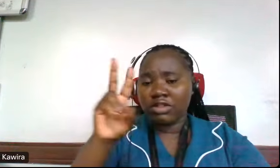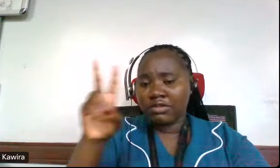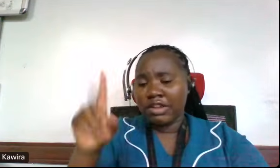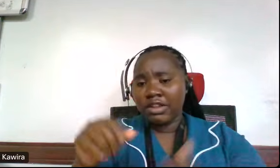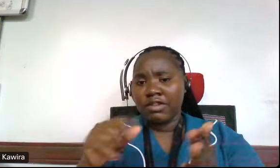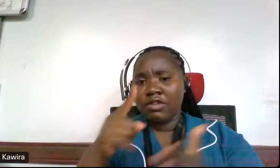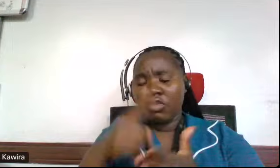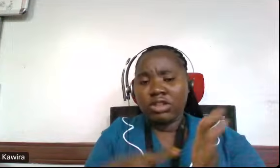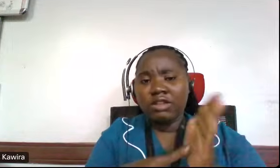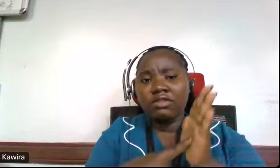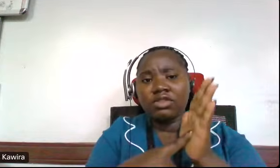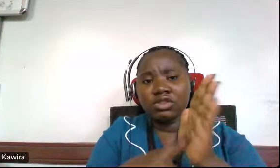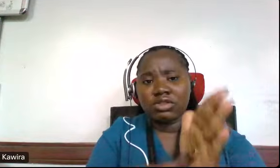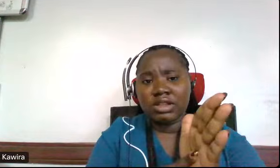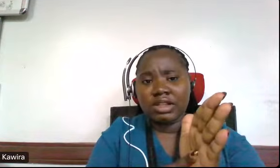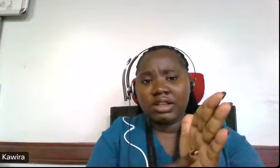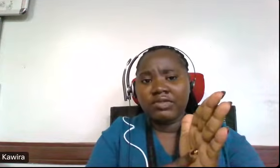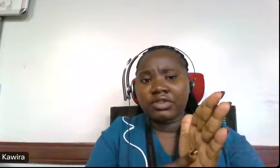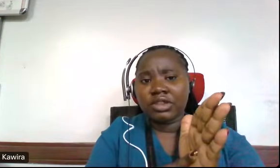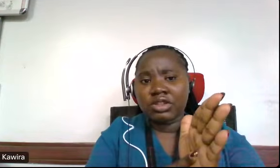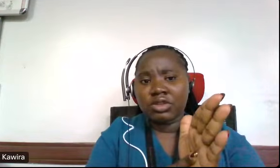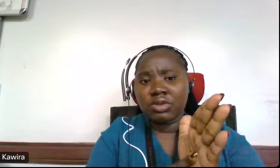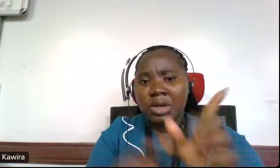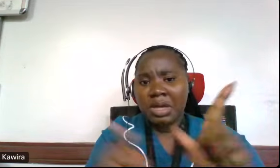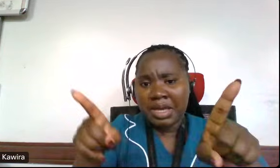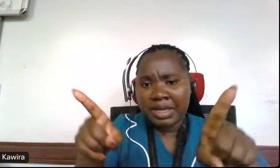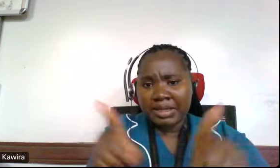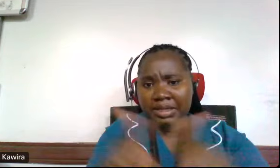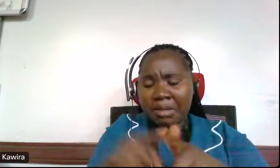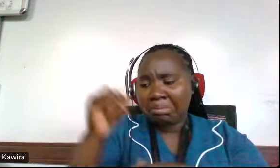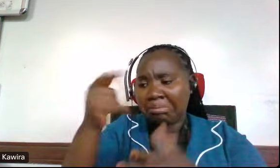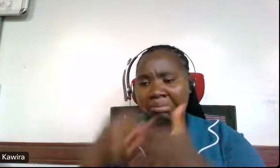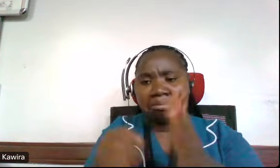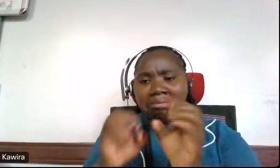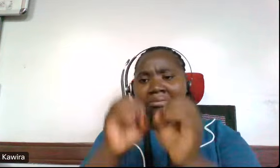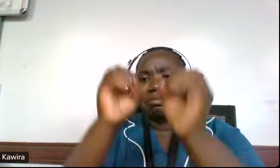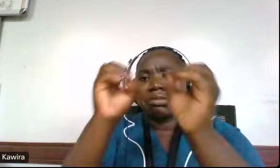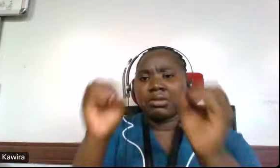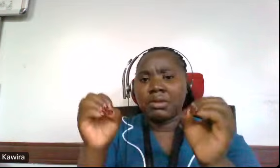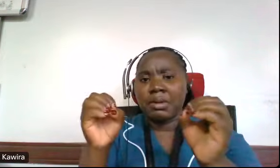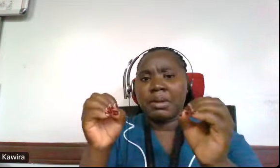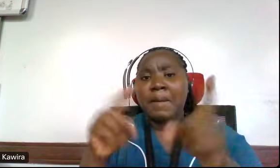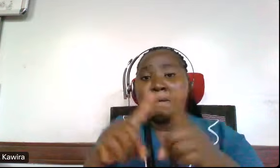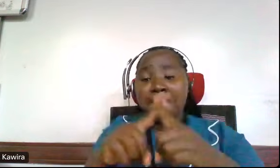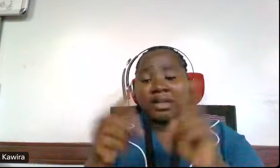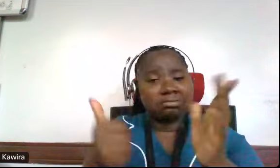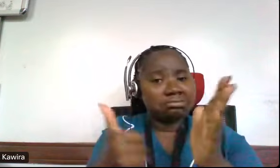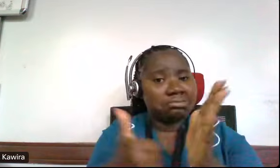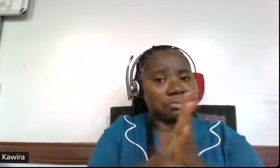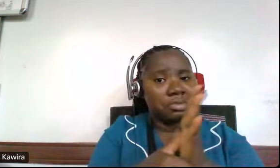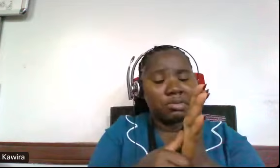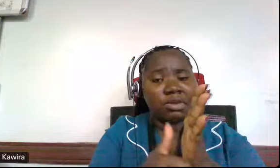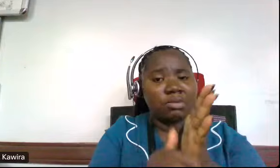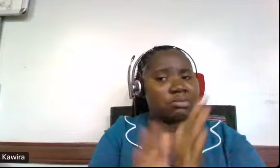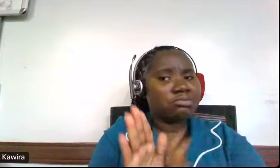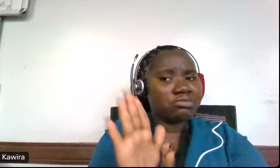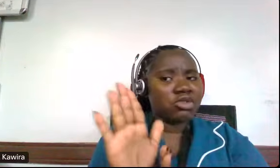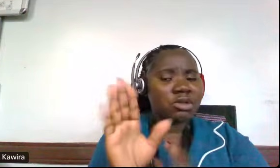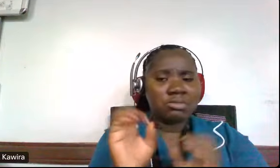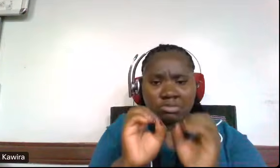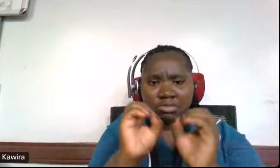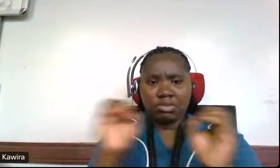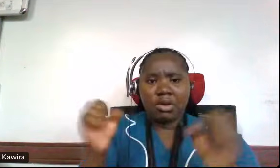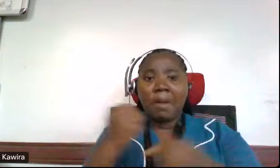you is not reflecting in your iTax ledger. However, it is not your issue so long as you make sure